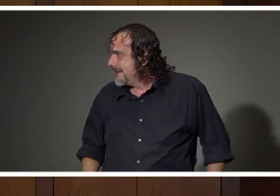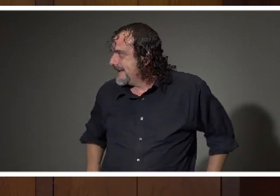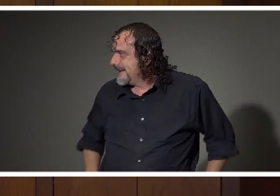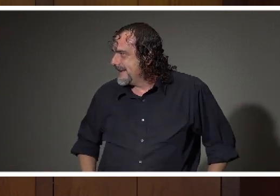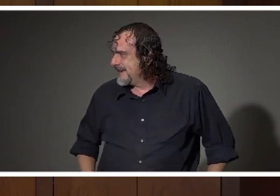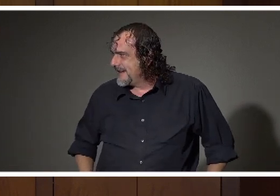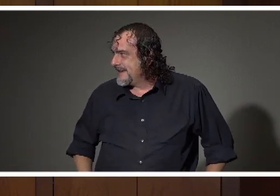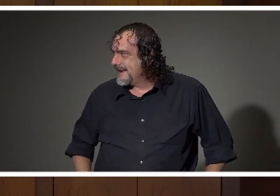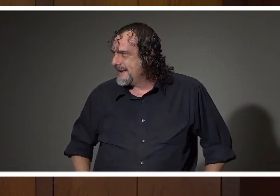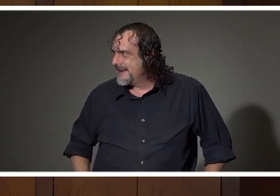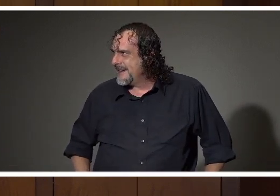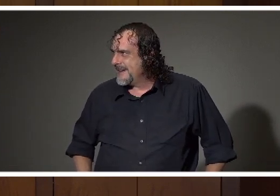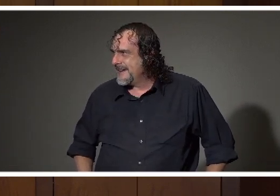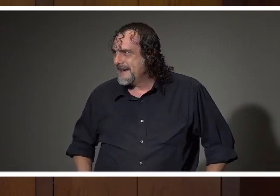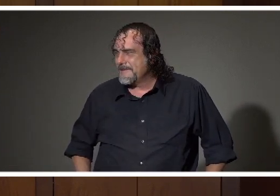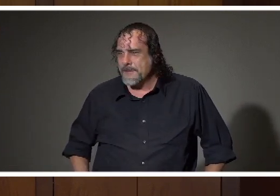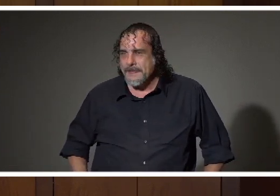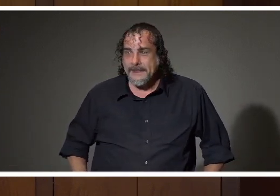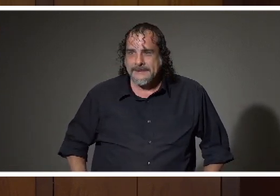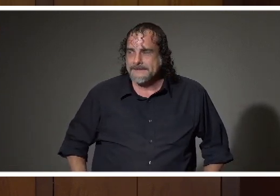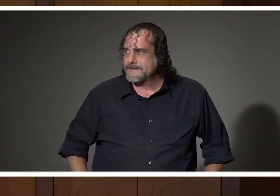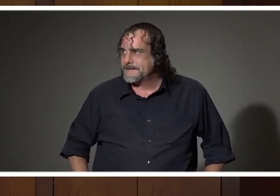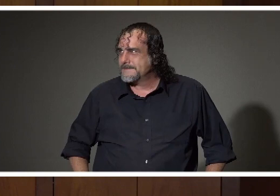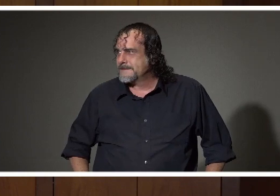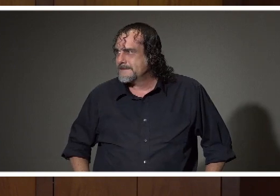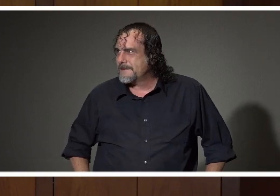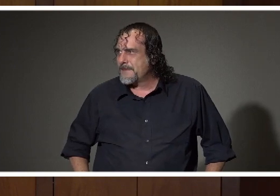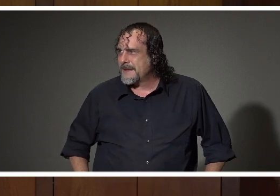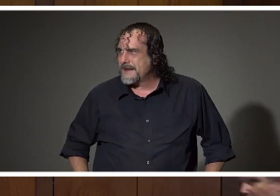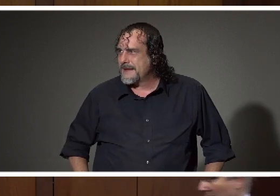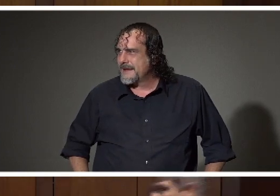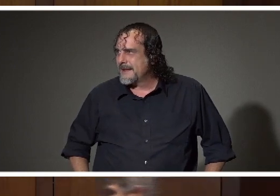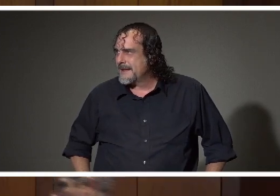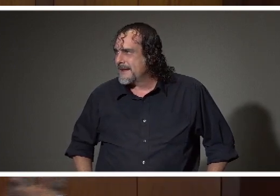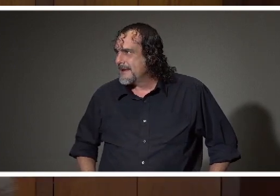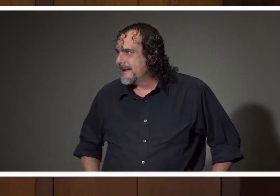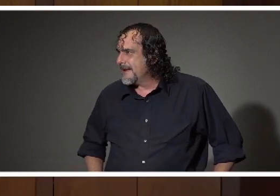Just have to make do with nobody. Yeah, I'm sad about that.